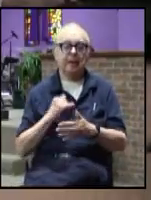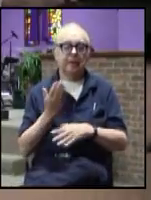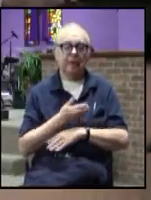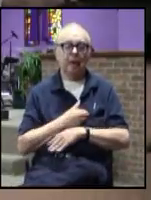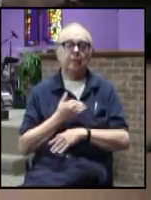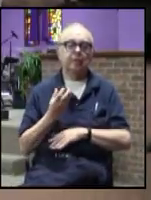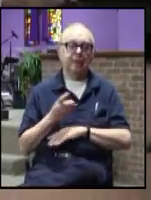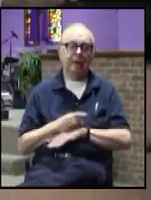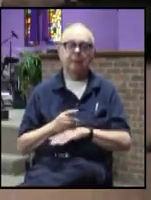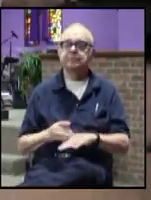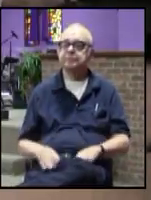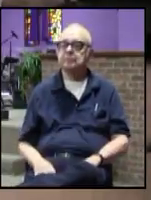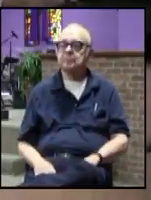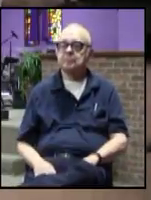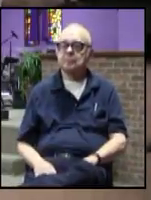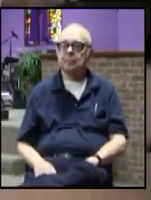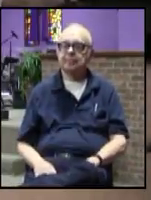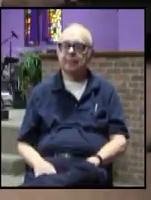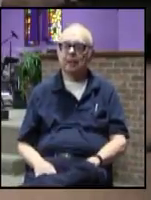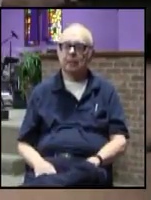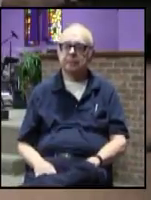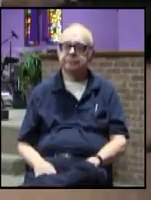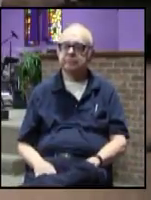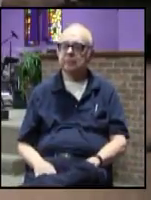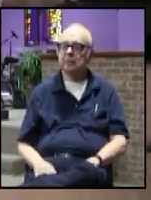That is our day.